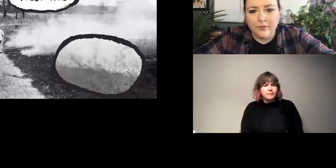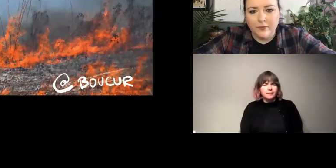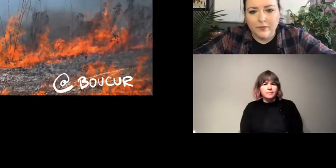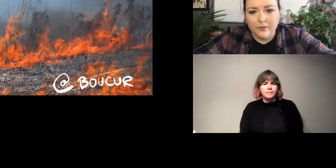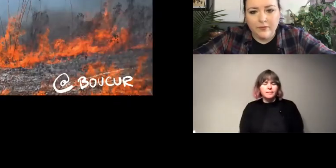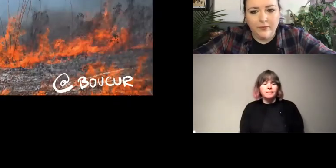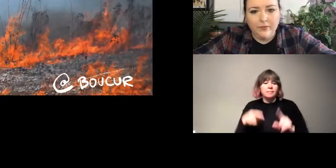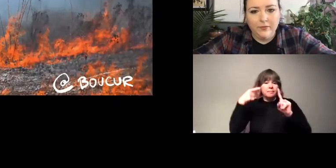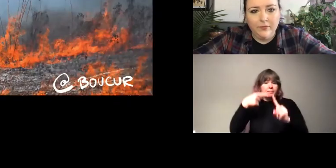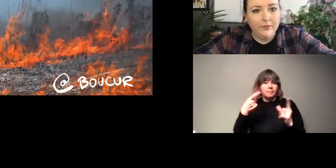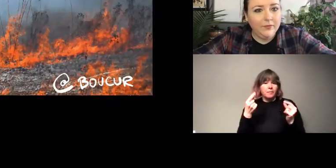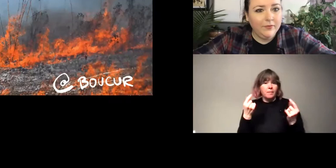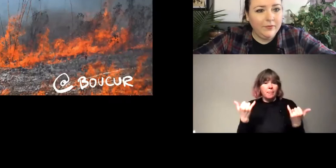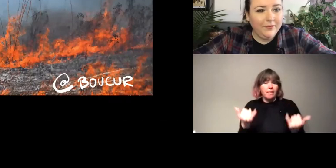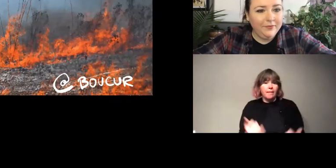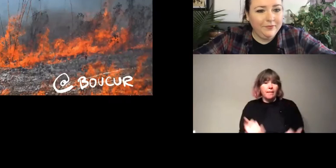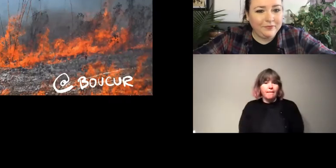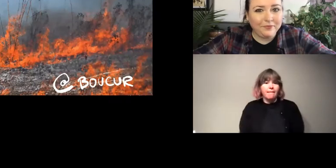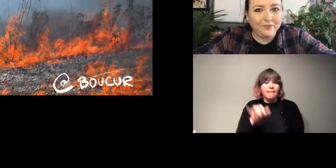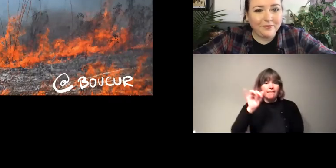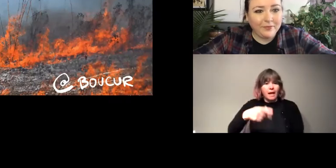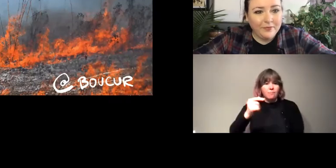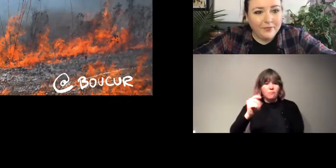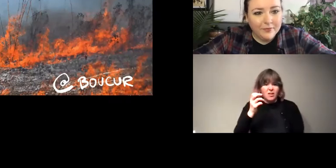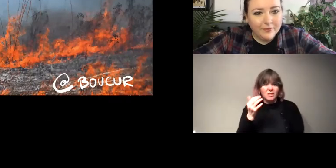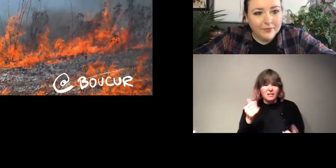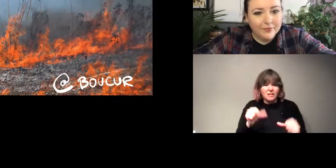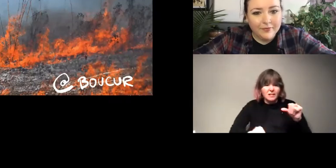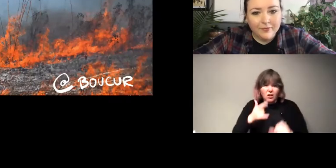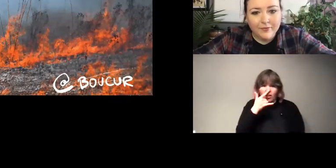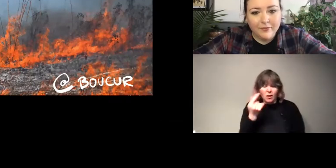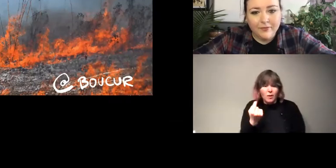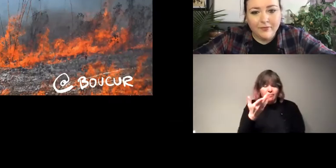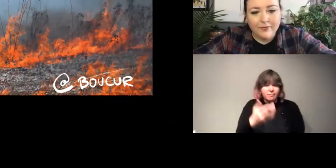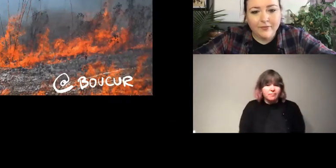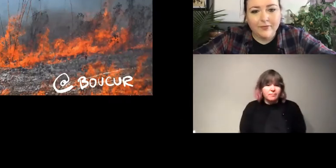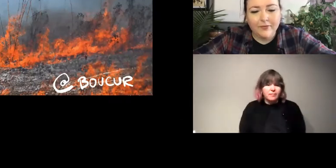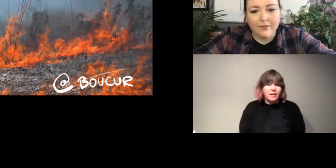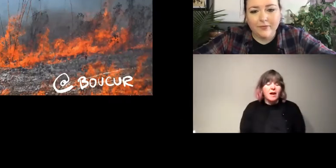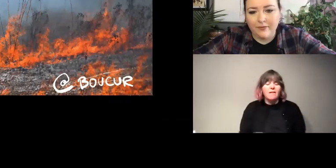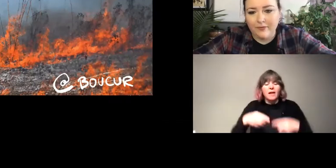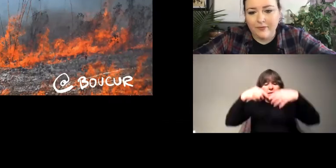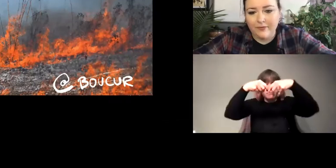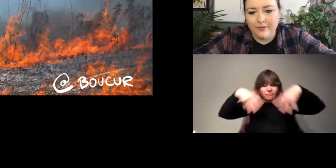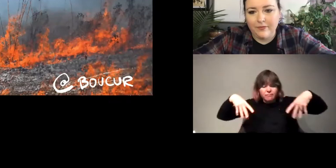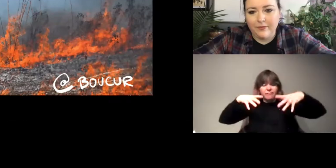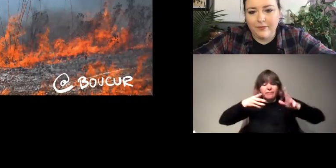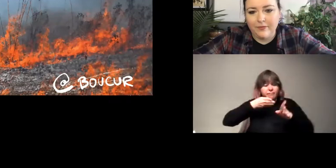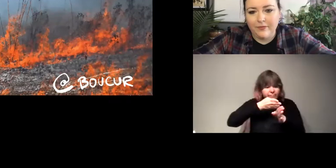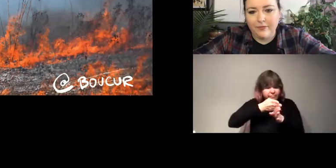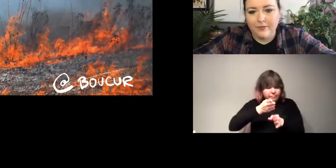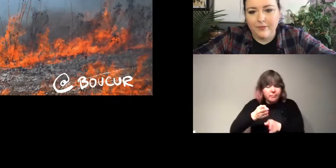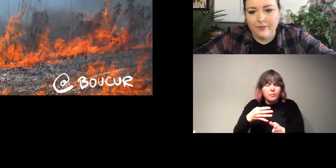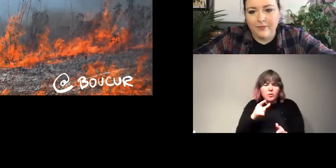And so now this is what prairie science looks like. There's an entire subfield of people who study